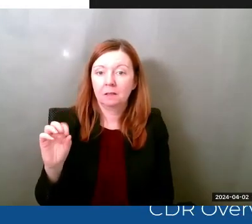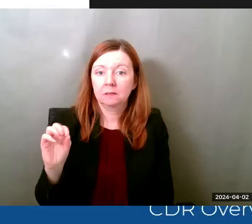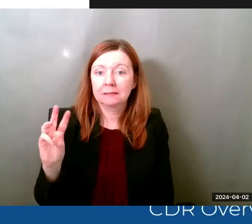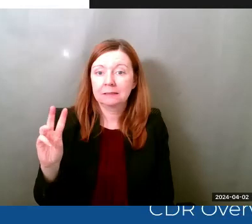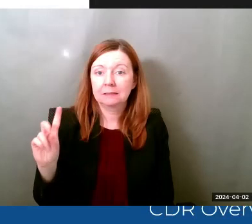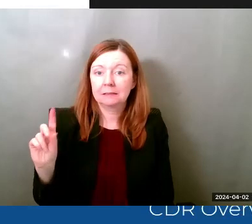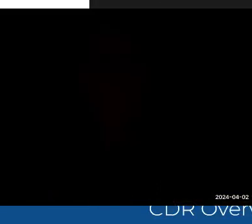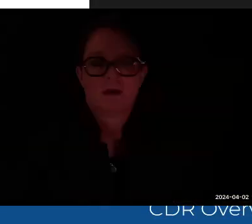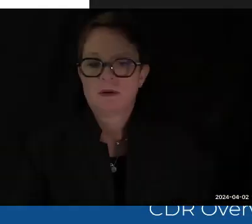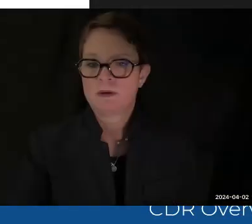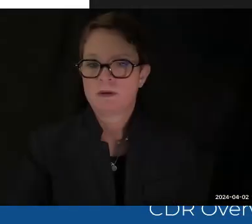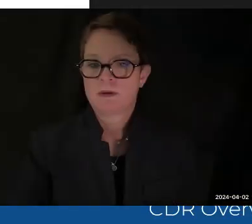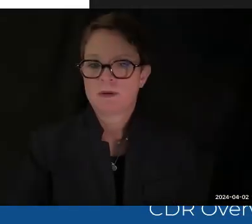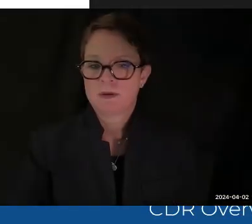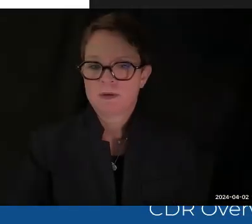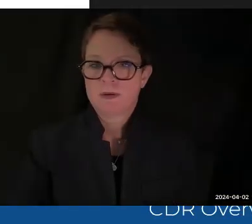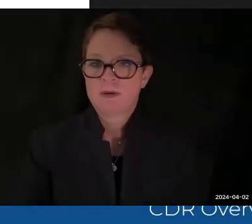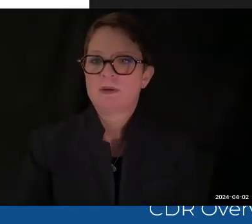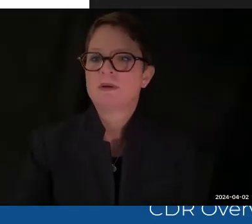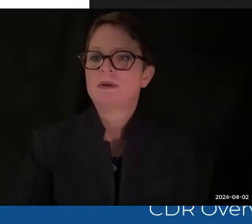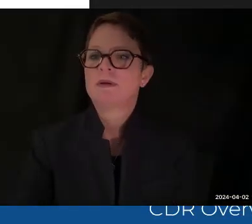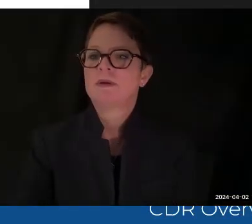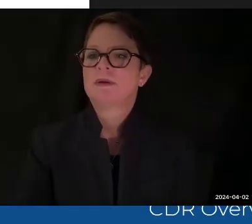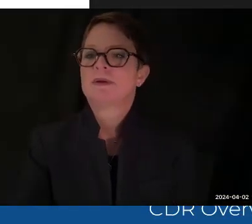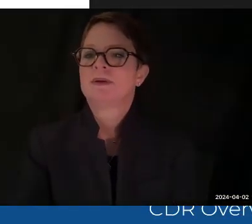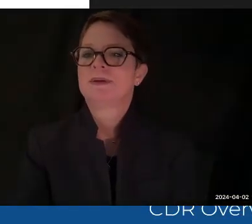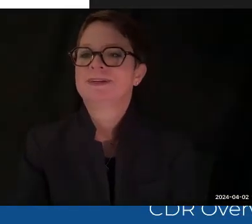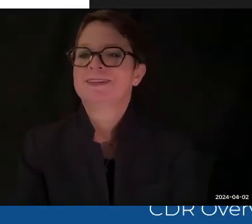Dowdall. Not seeing them. Luella Tripp.